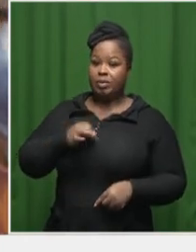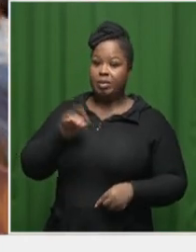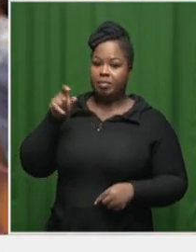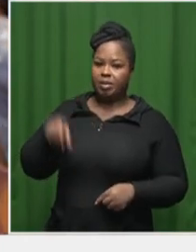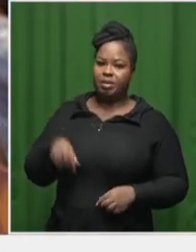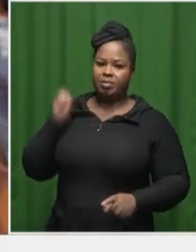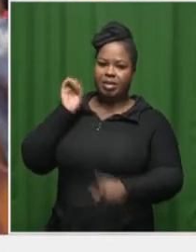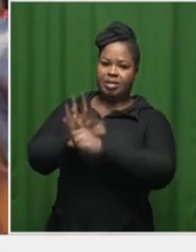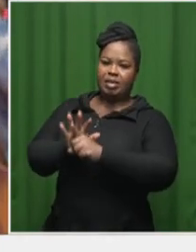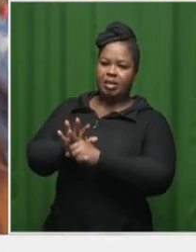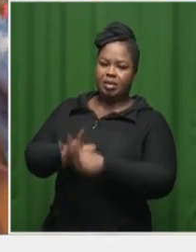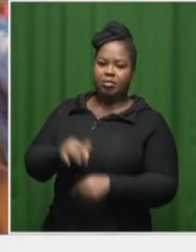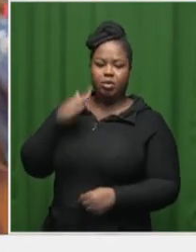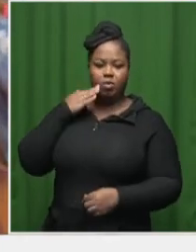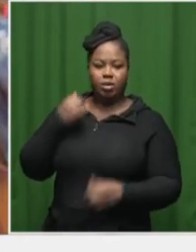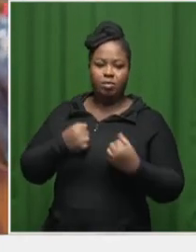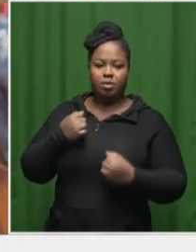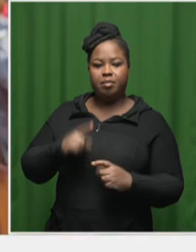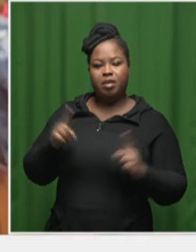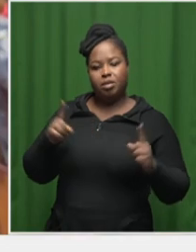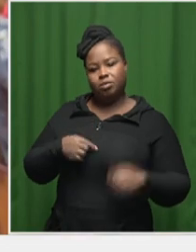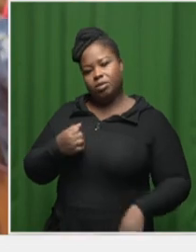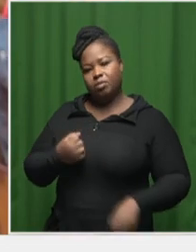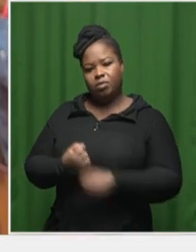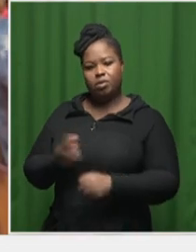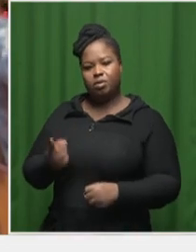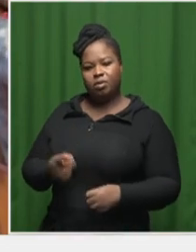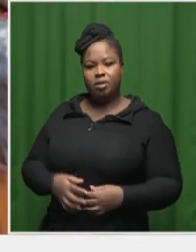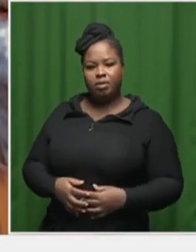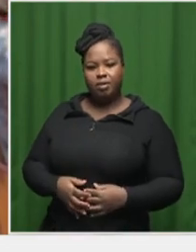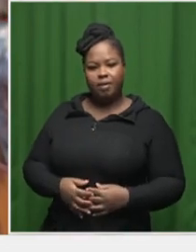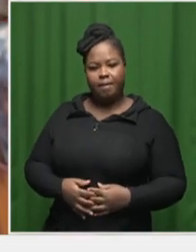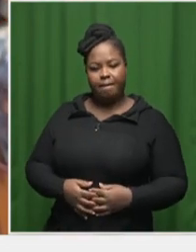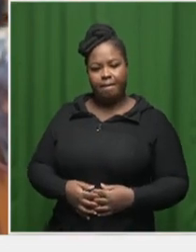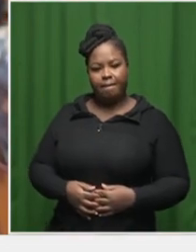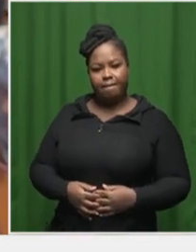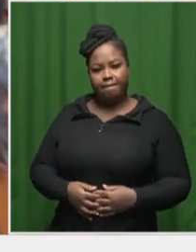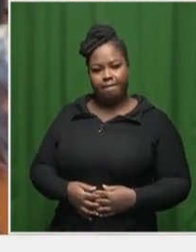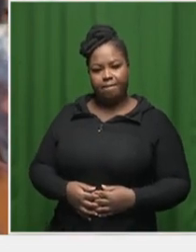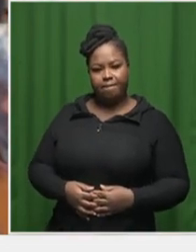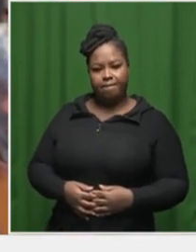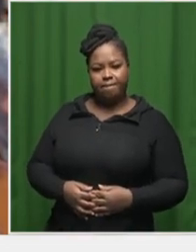might attack him along the way, but we support him.